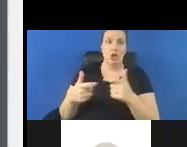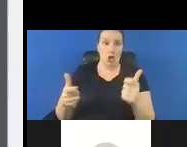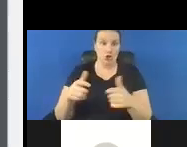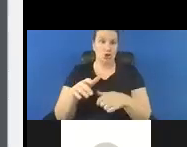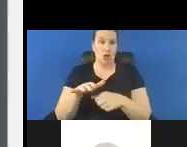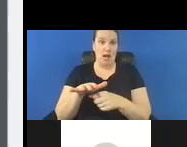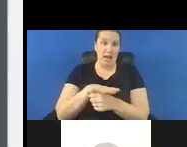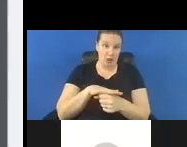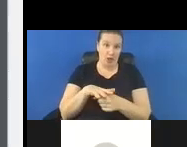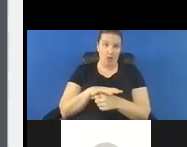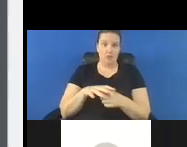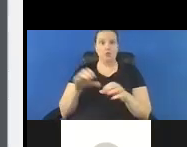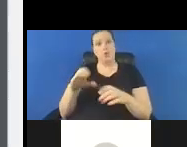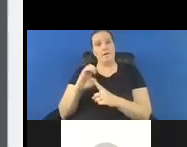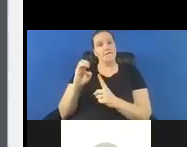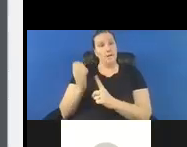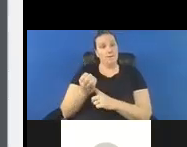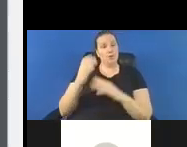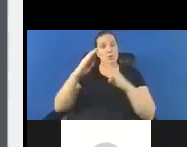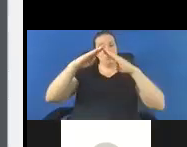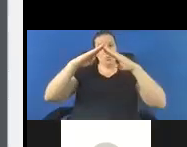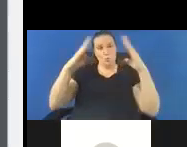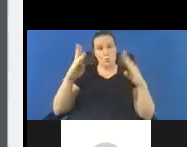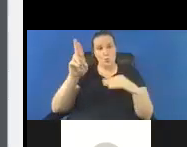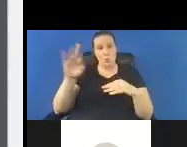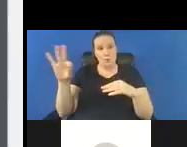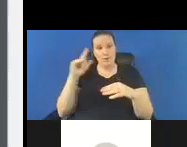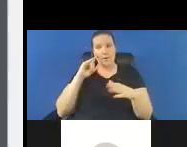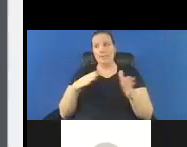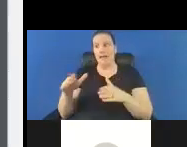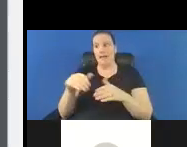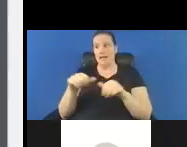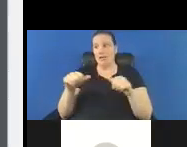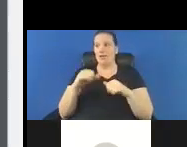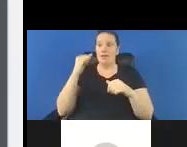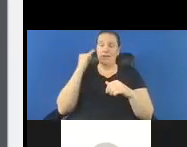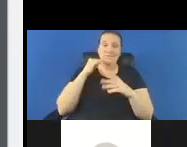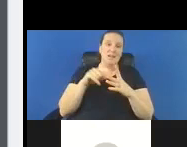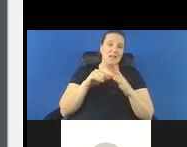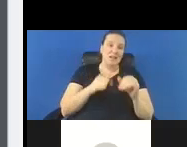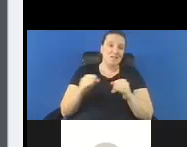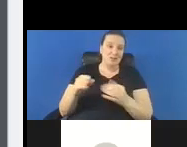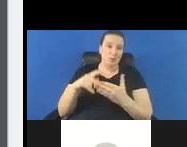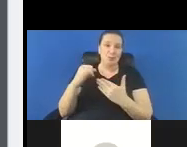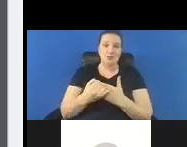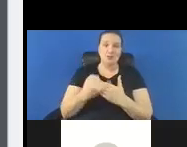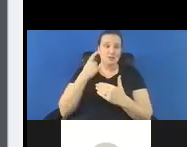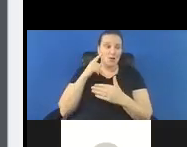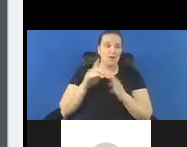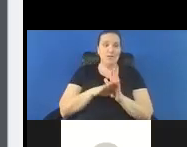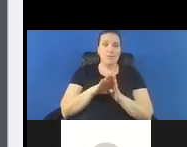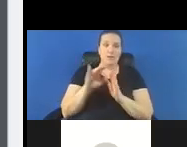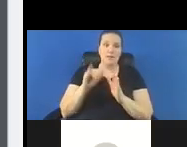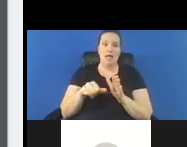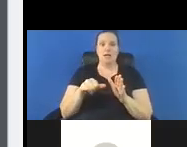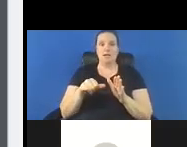area, do the environmental review for a larger planned area, so that when individual projects come in for development, that